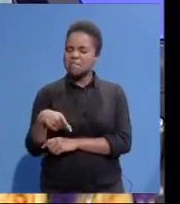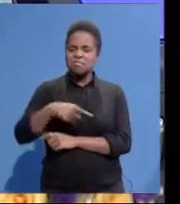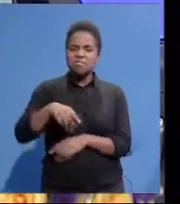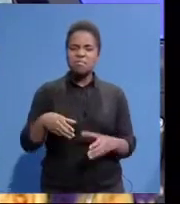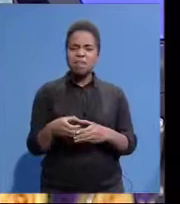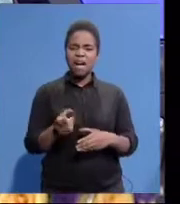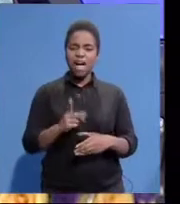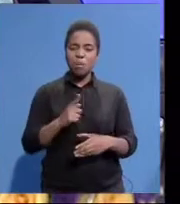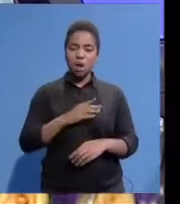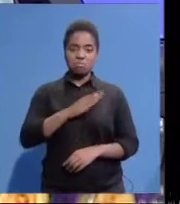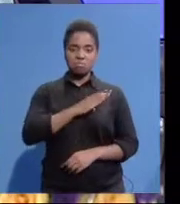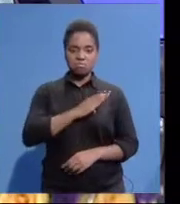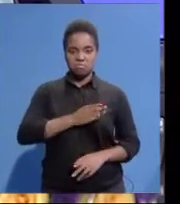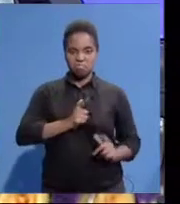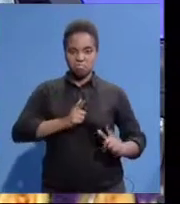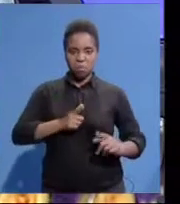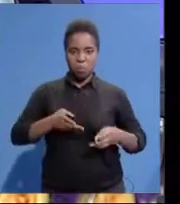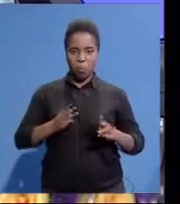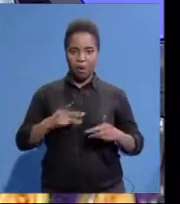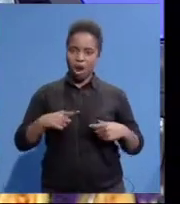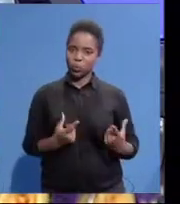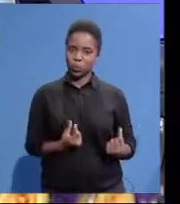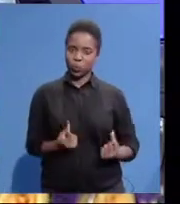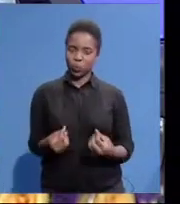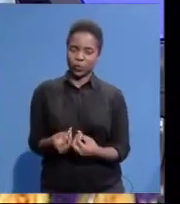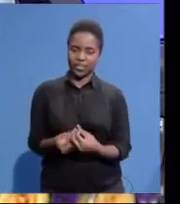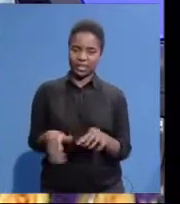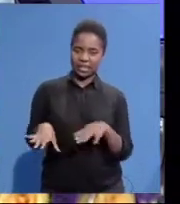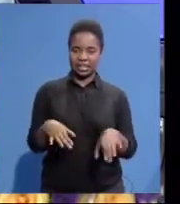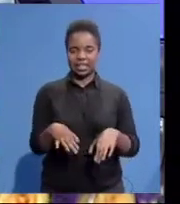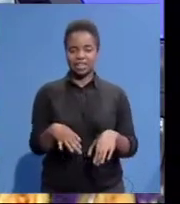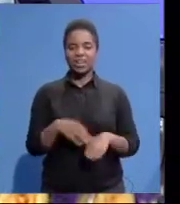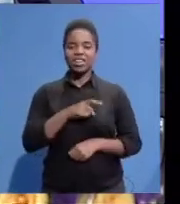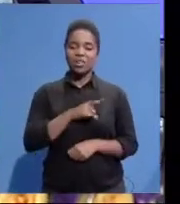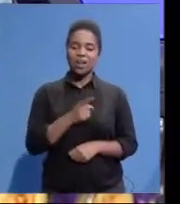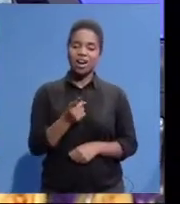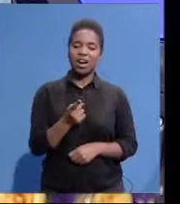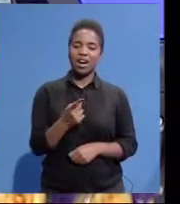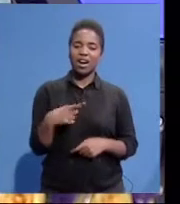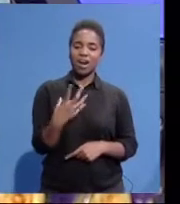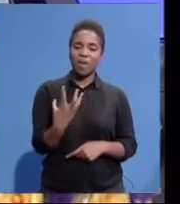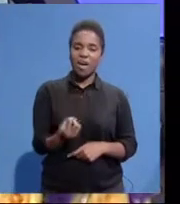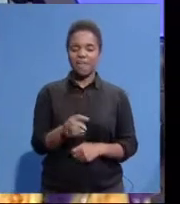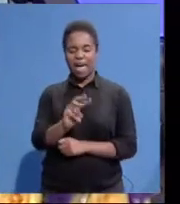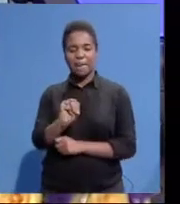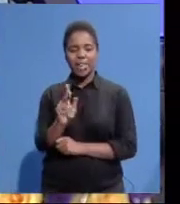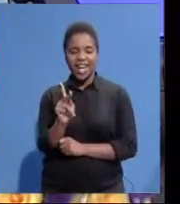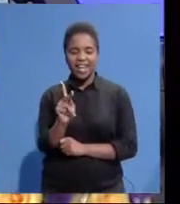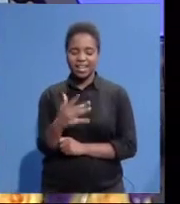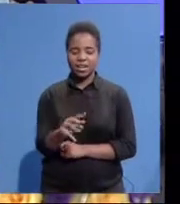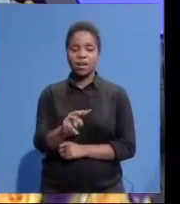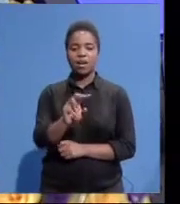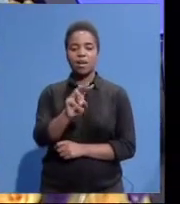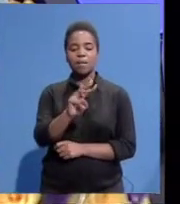of doing things in the African National Congress. That's where you find the Defiance campaign, the formation of Umkhonto weSizwe,